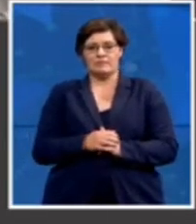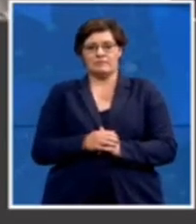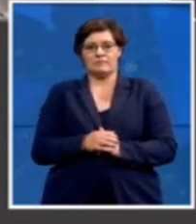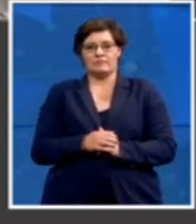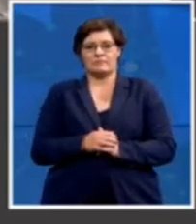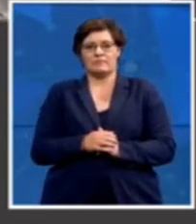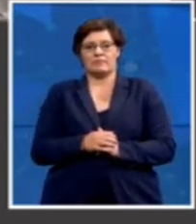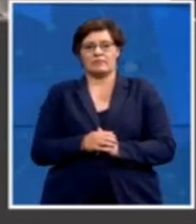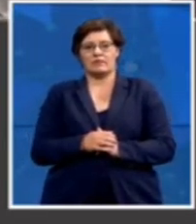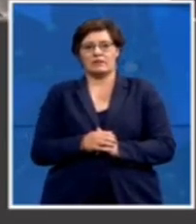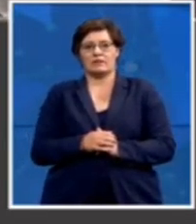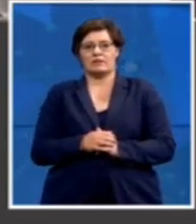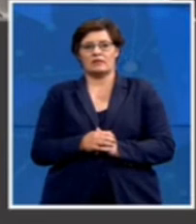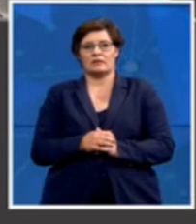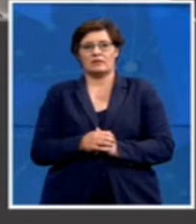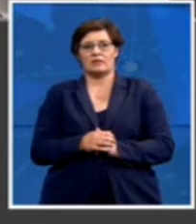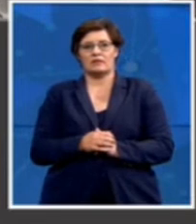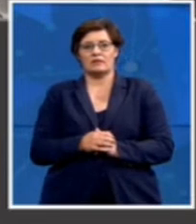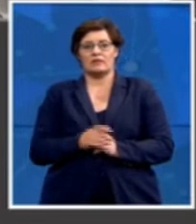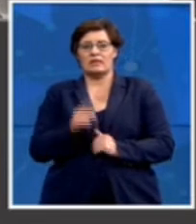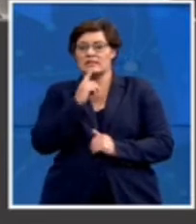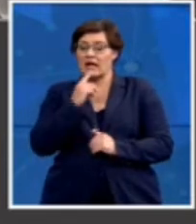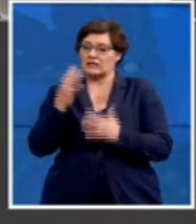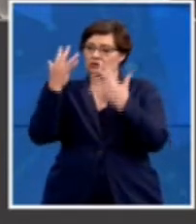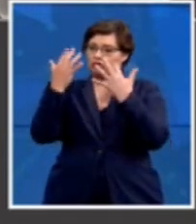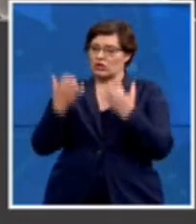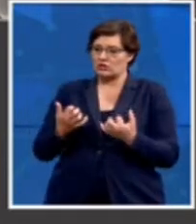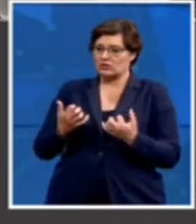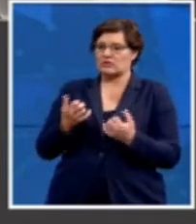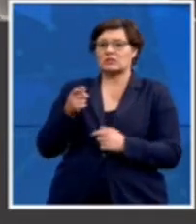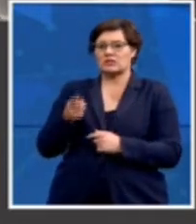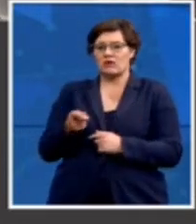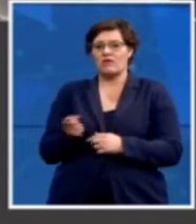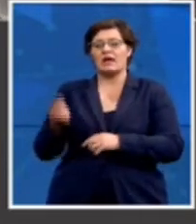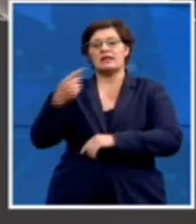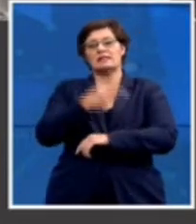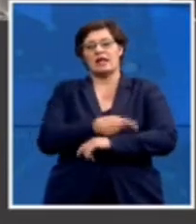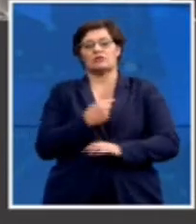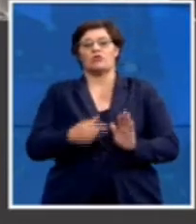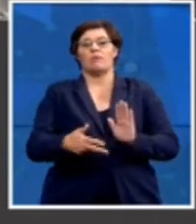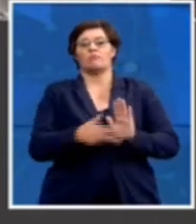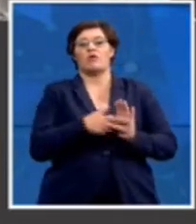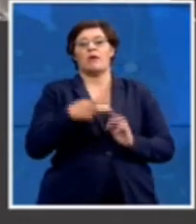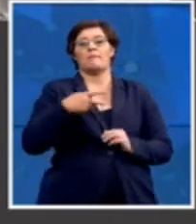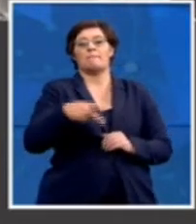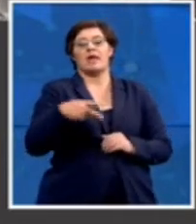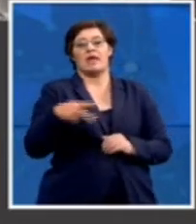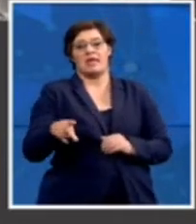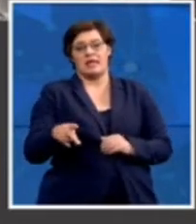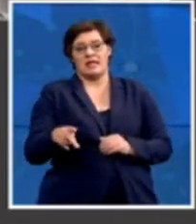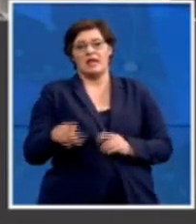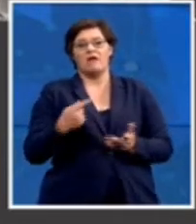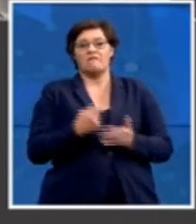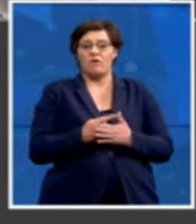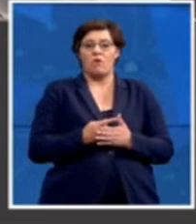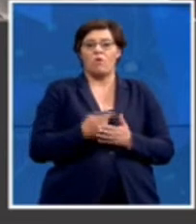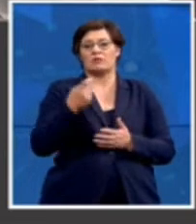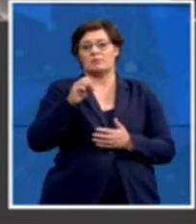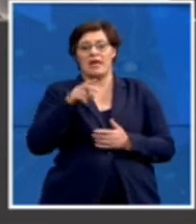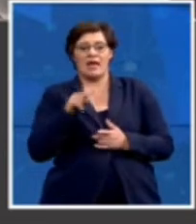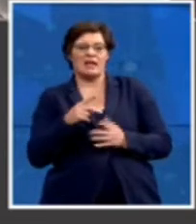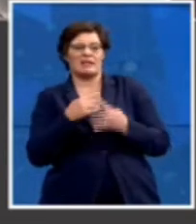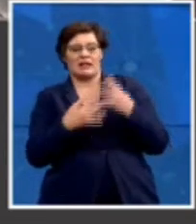Treasury on average 77 days to approve payment for spares, etc. Is there any way of speeding this